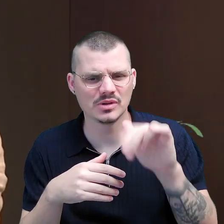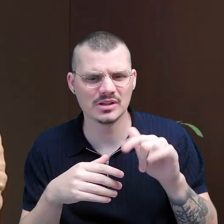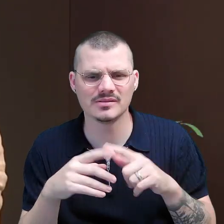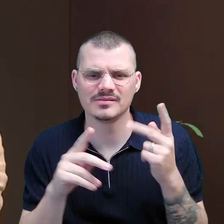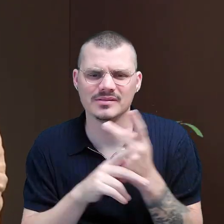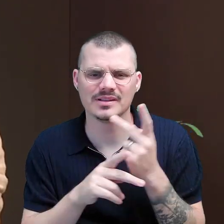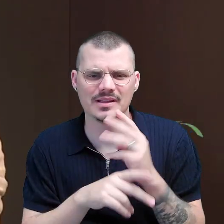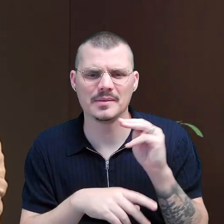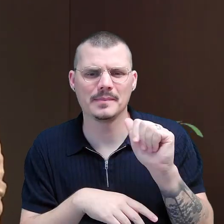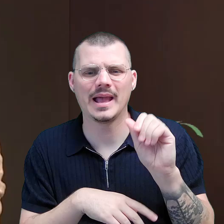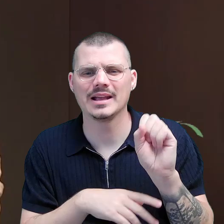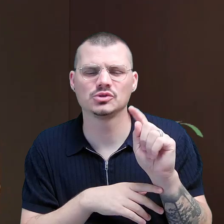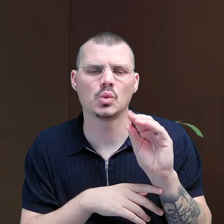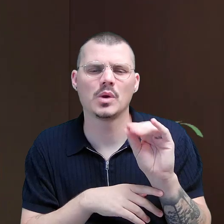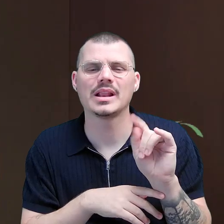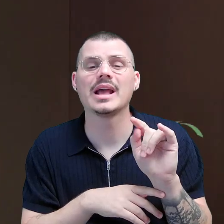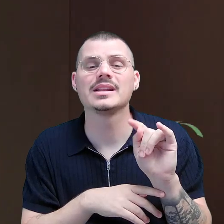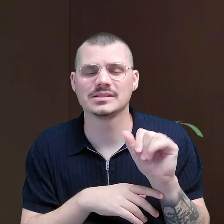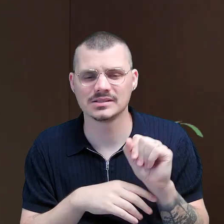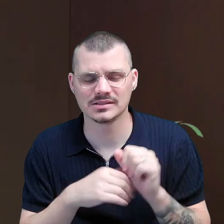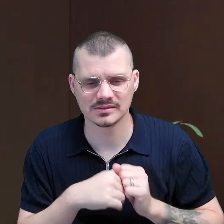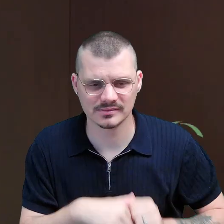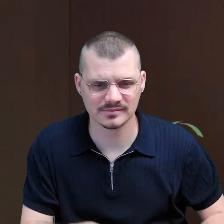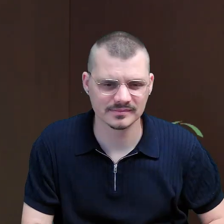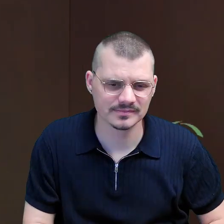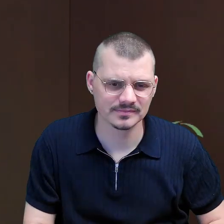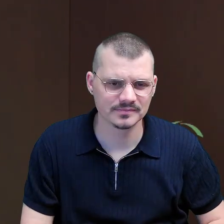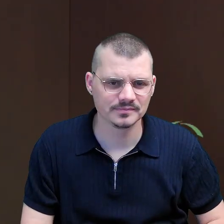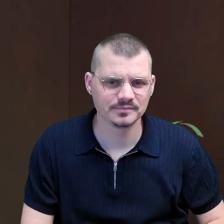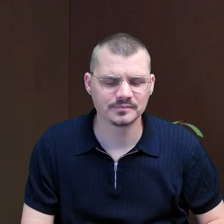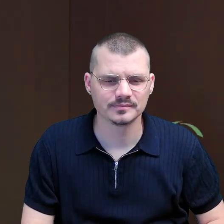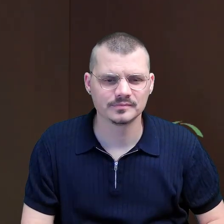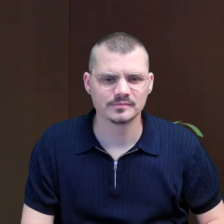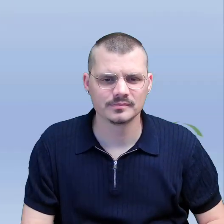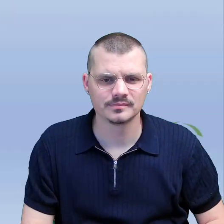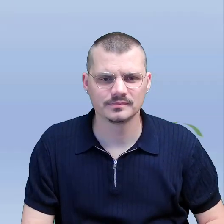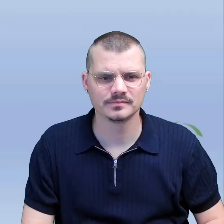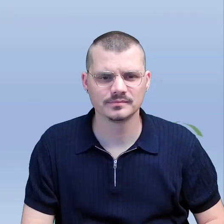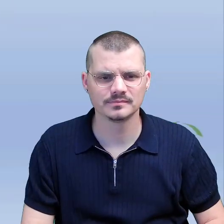that X-ray to figure out the mastoiditis.